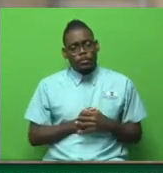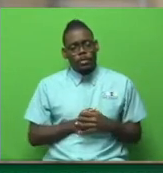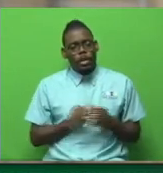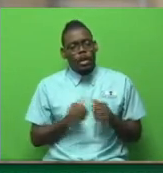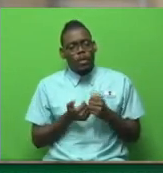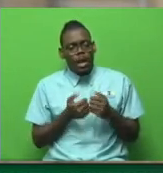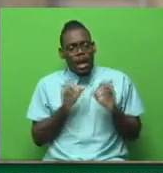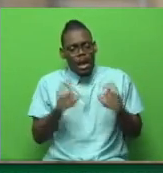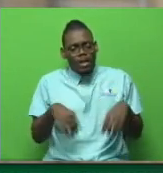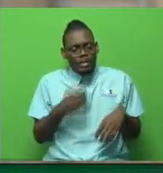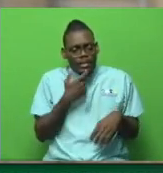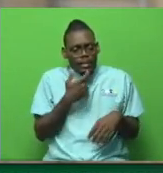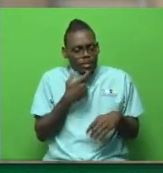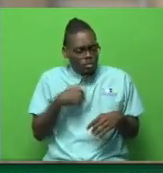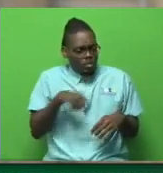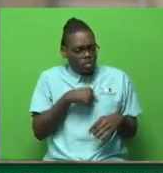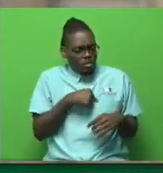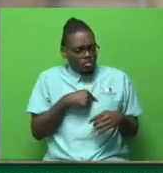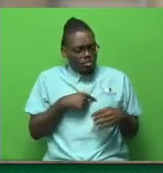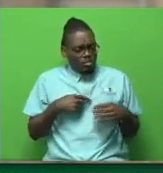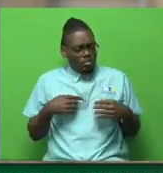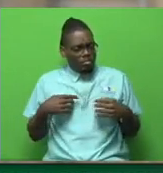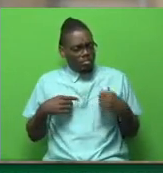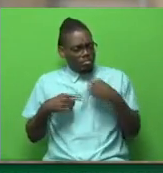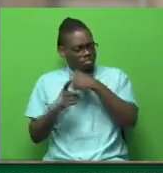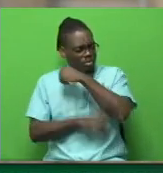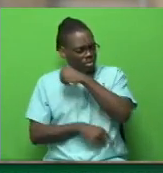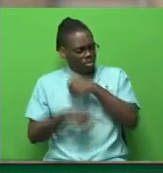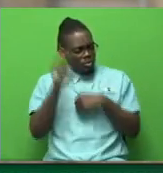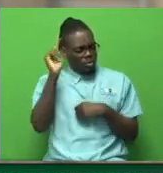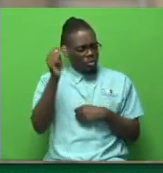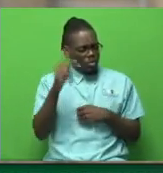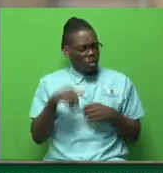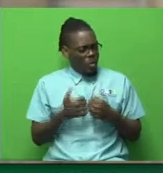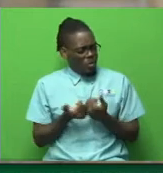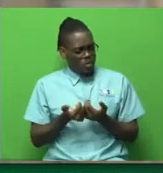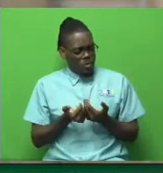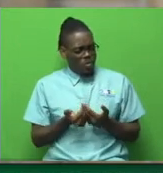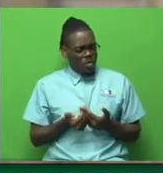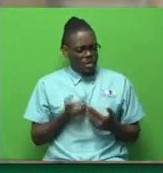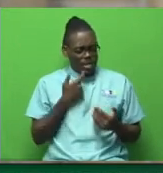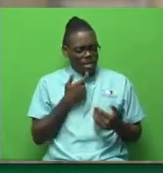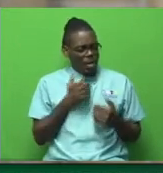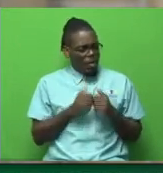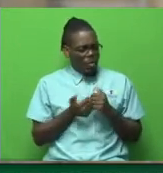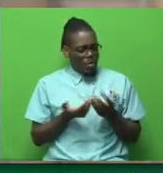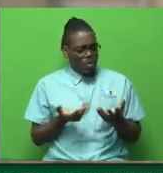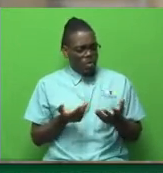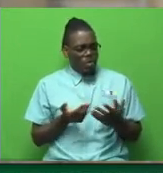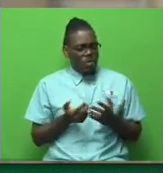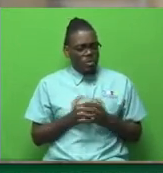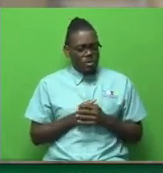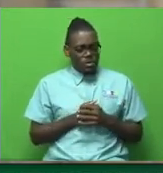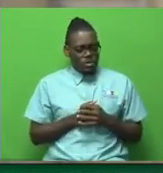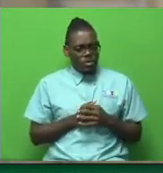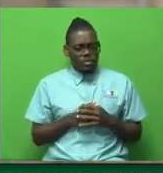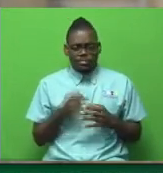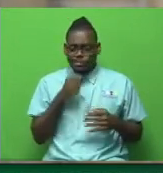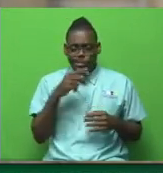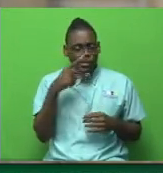said that we are attempting to punish Tobago Madam speaker the facts simply do not support that statement